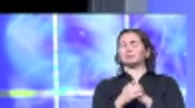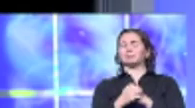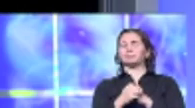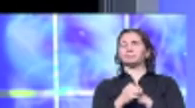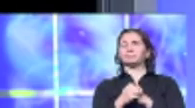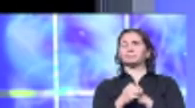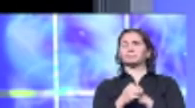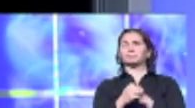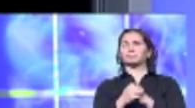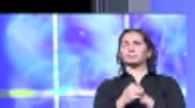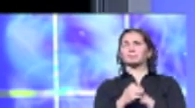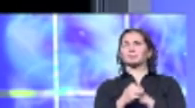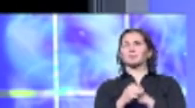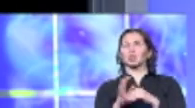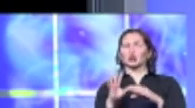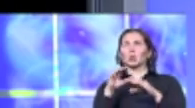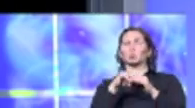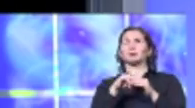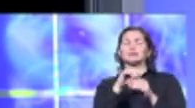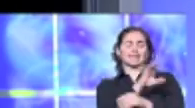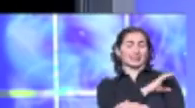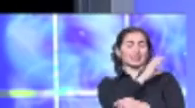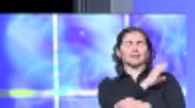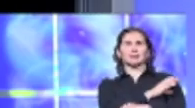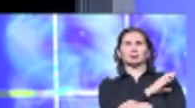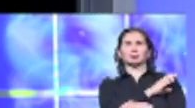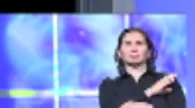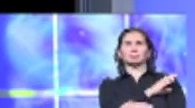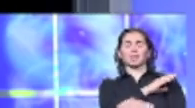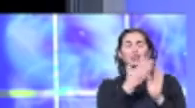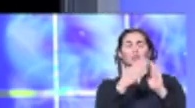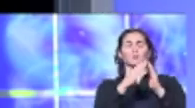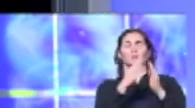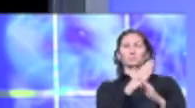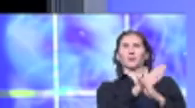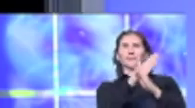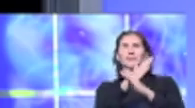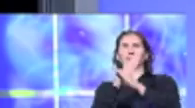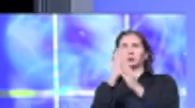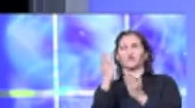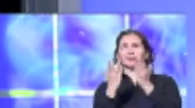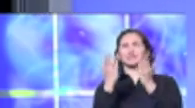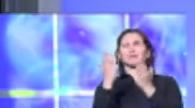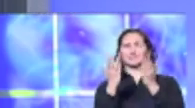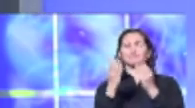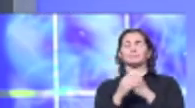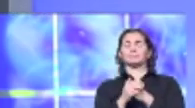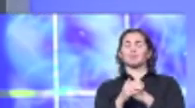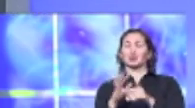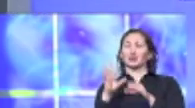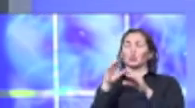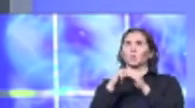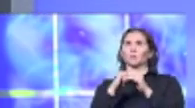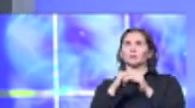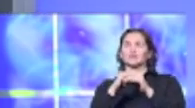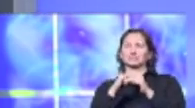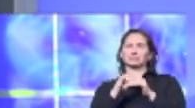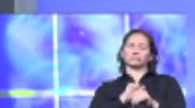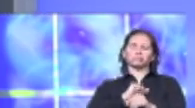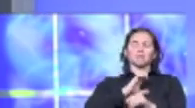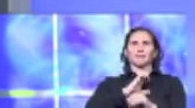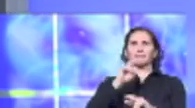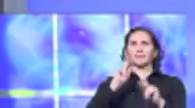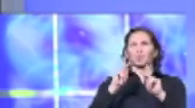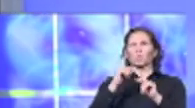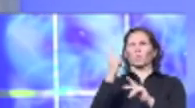includes clinical and community preventive services. It includes empowered people. One of the